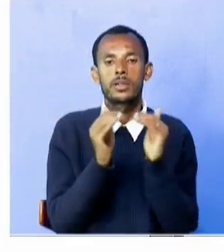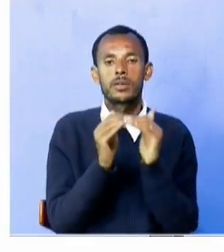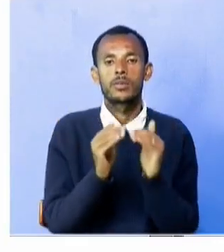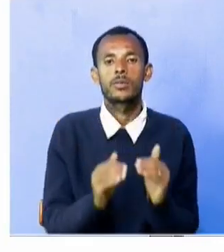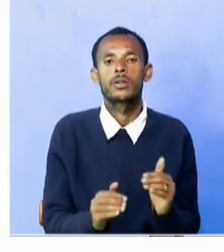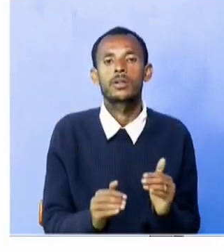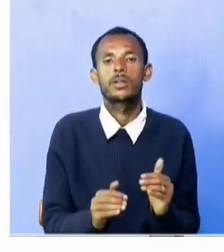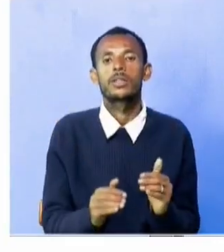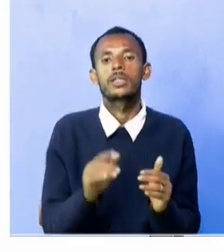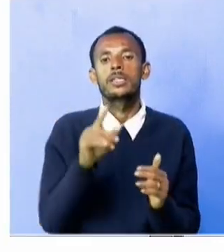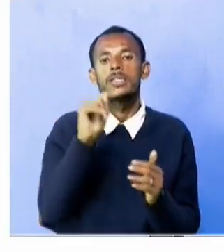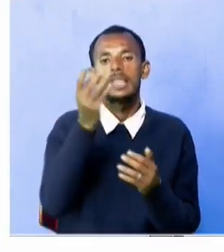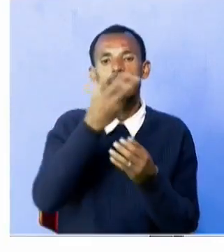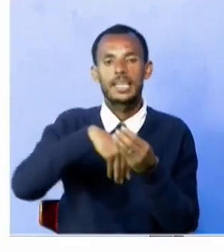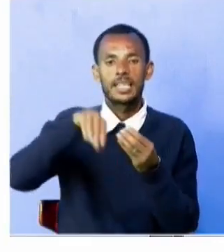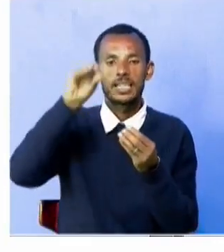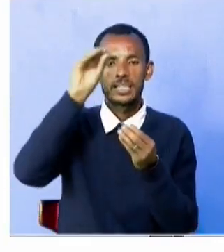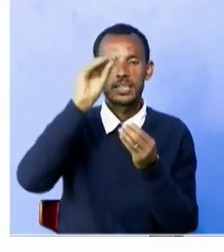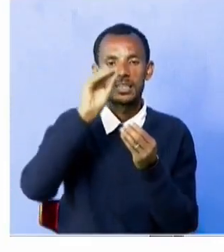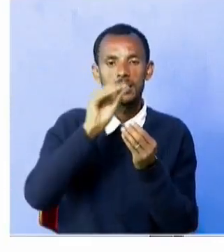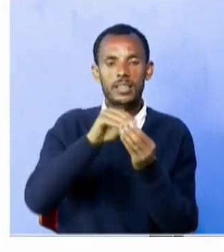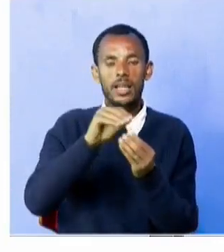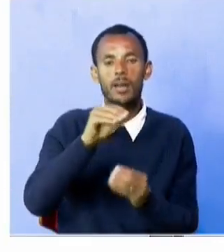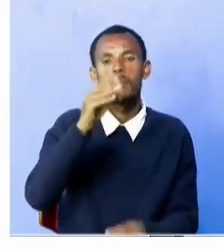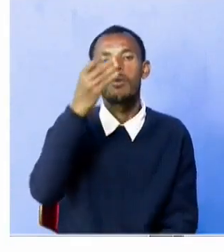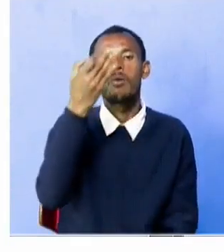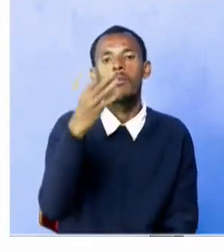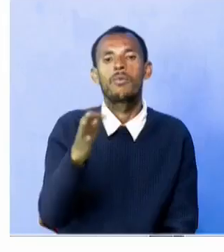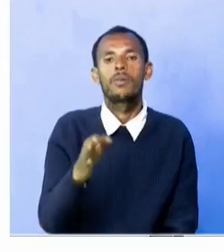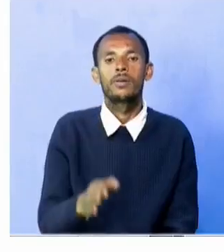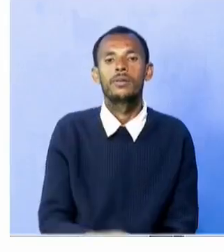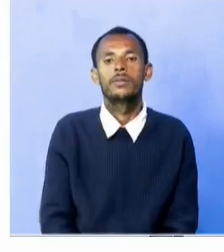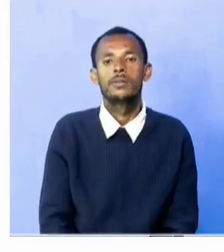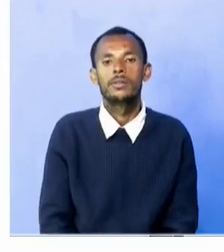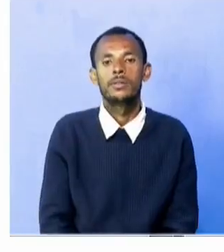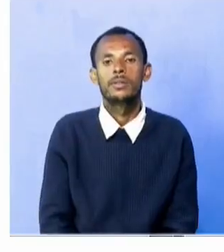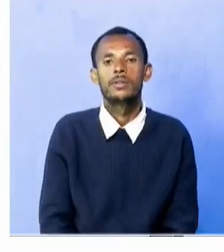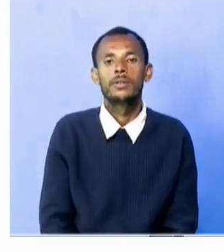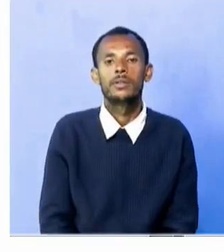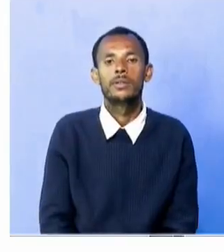the sum of the